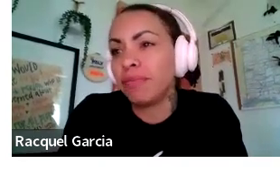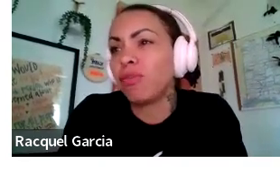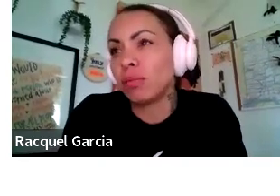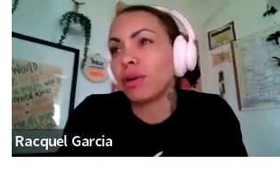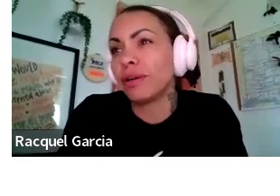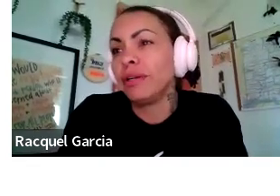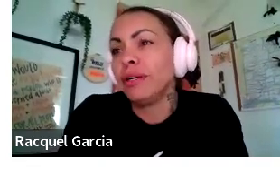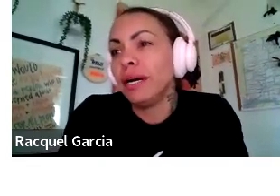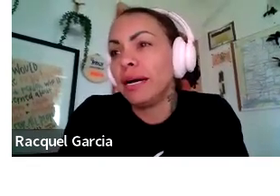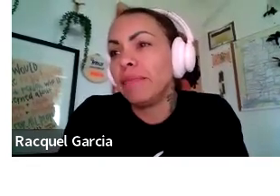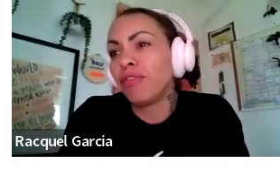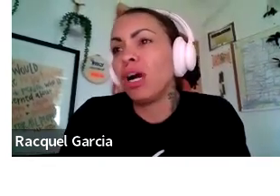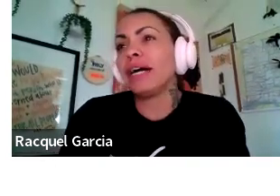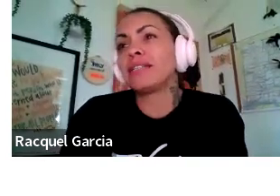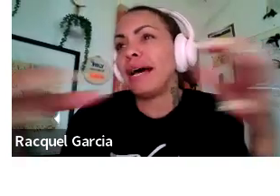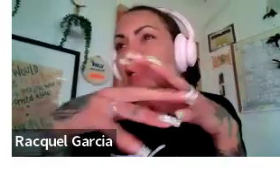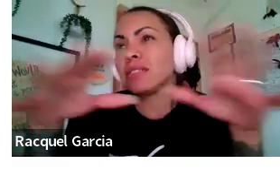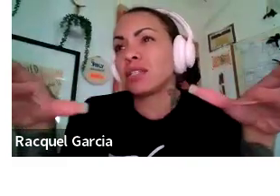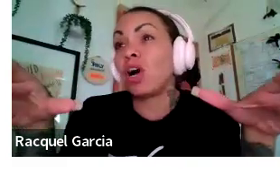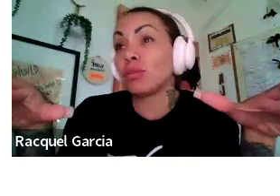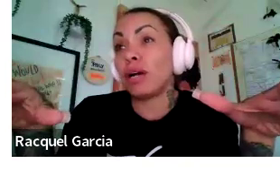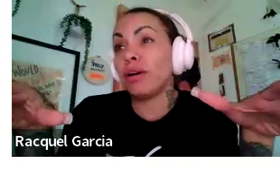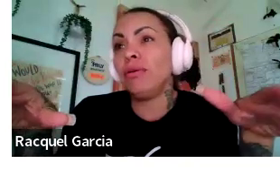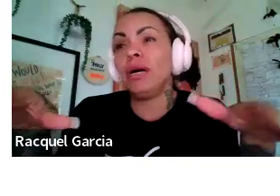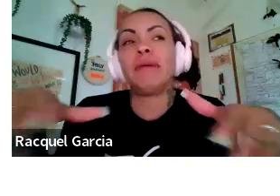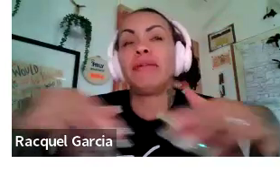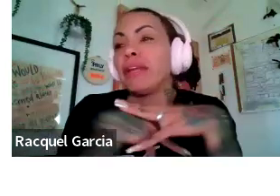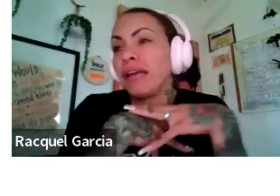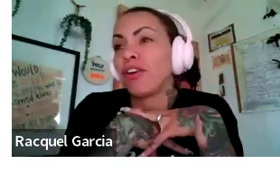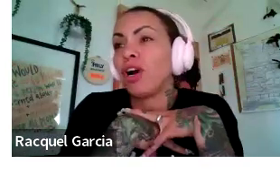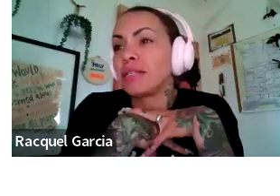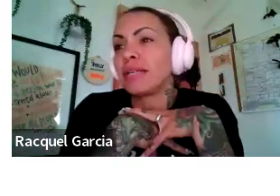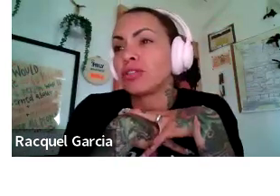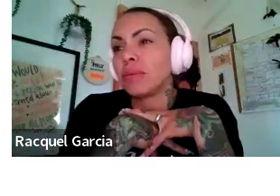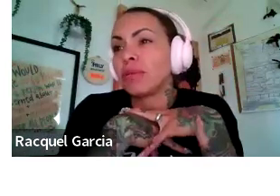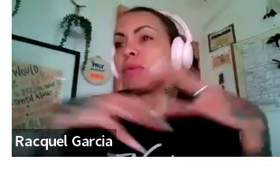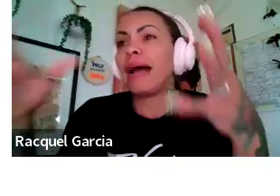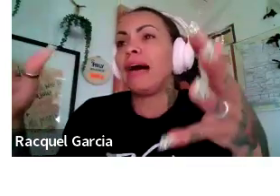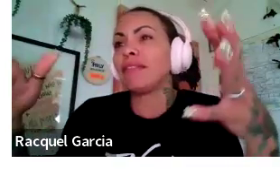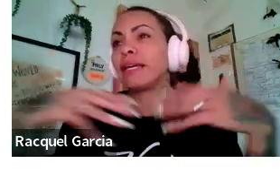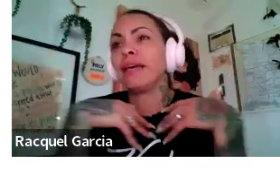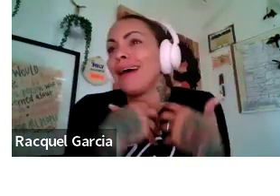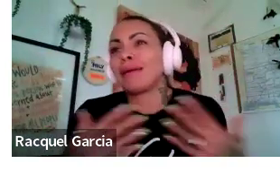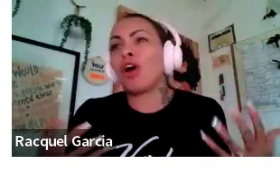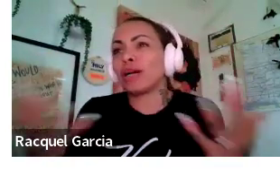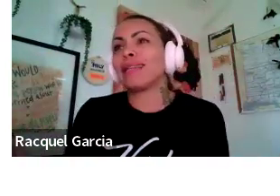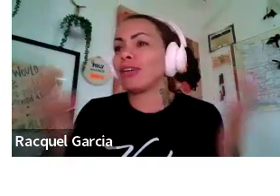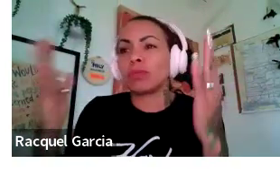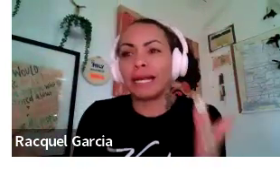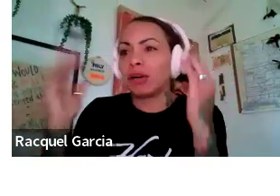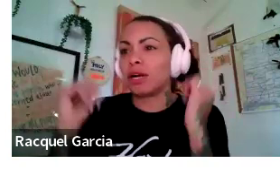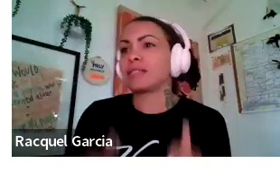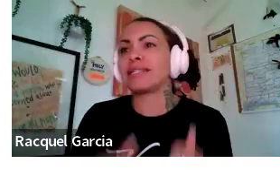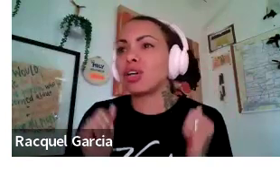good step forward for us as Colorado, and then like for us as council people that we would have. Like, I mean, I'm already